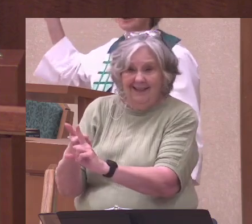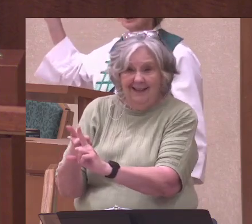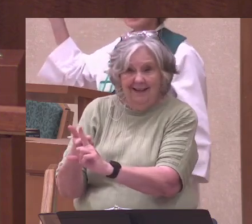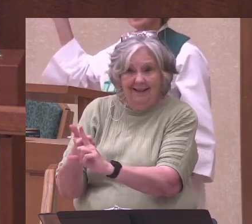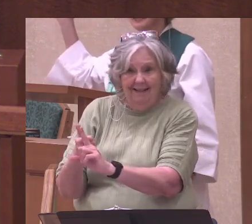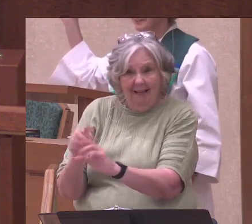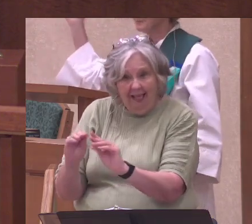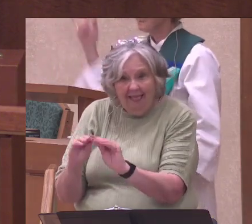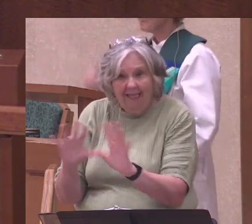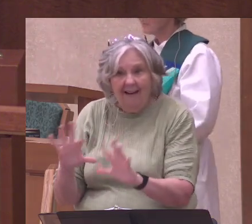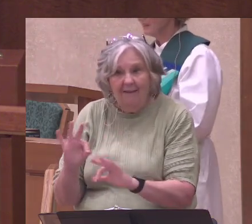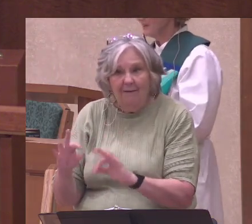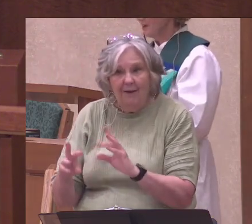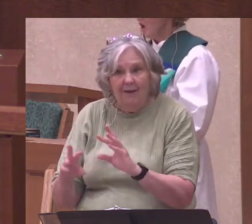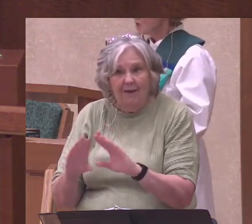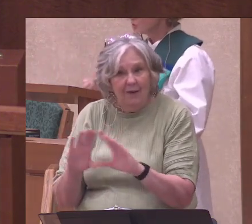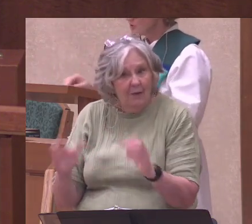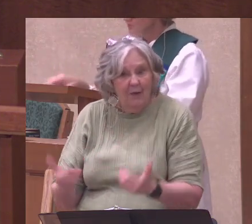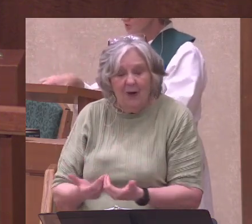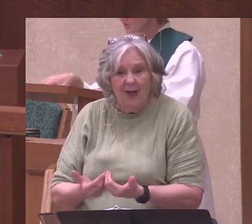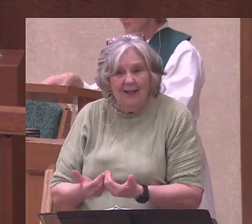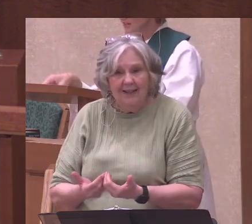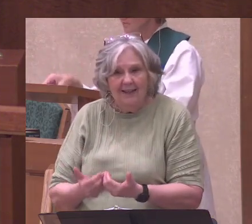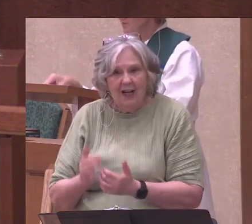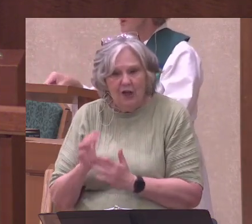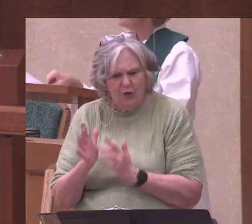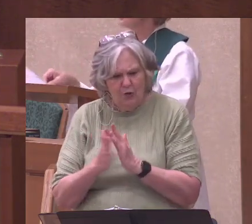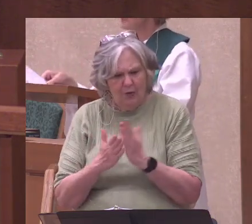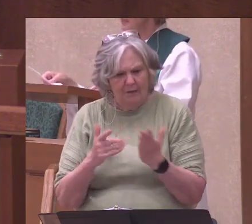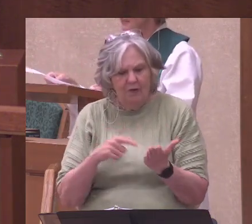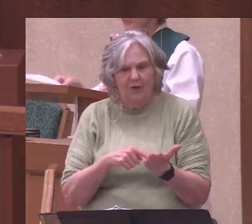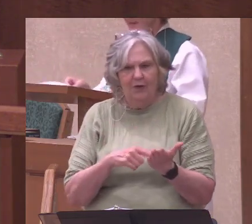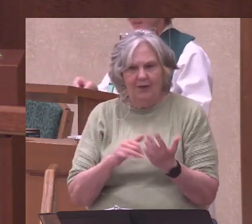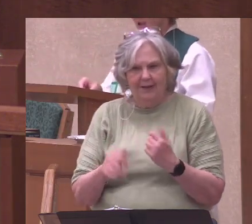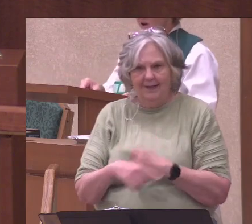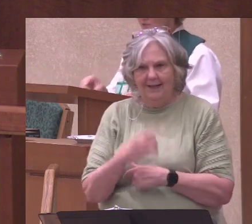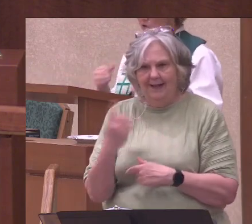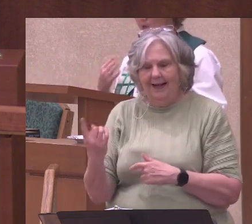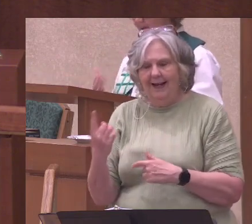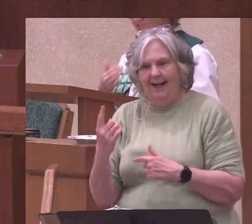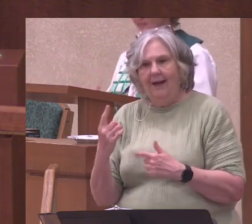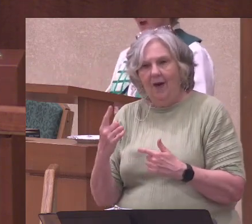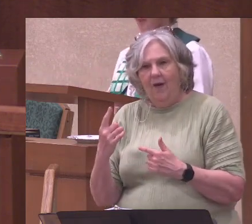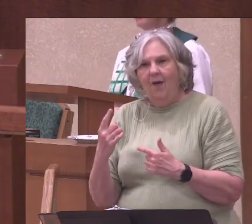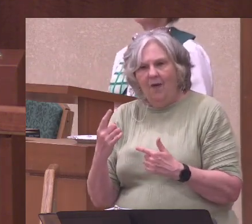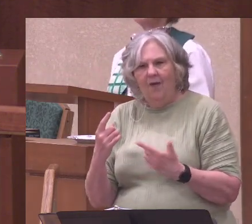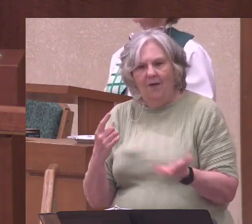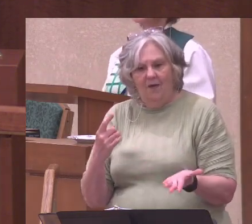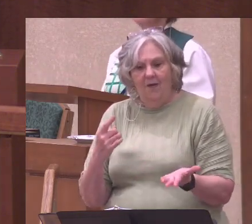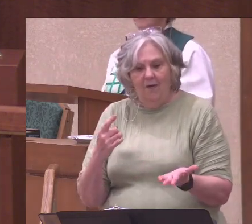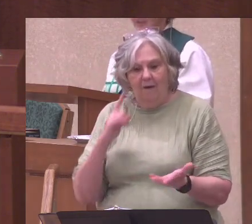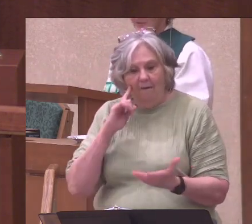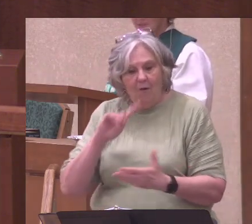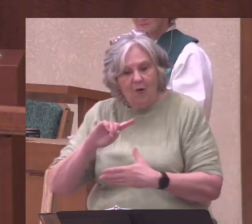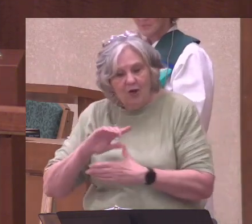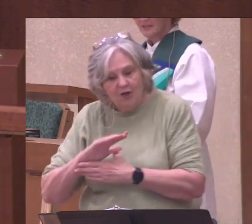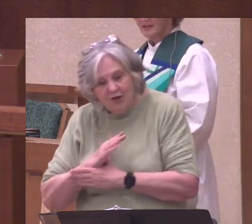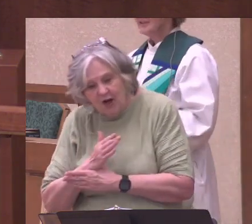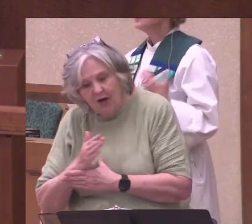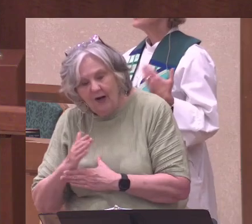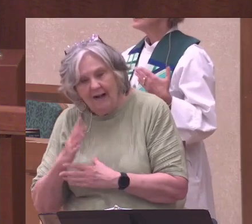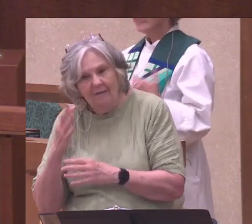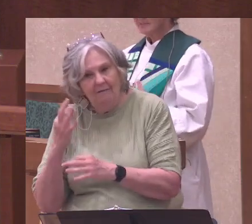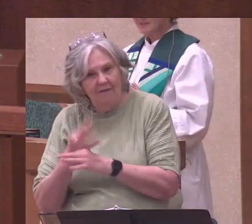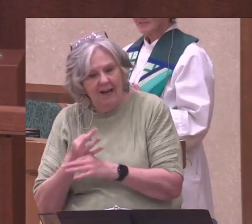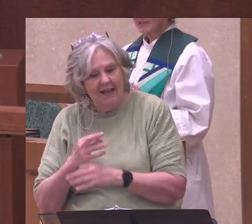the world. Our scriptures today provide some insight for passing on the torch of faith.